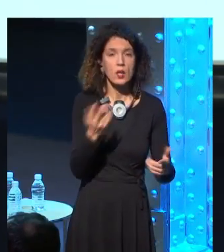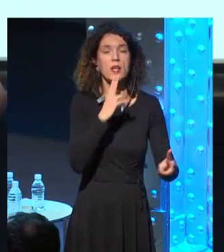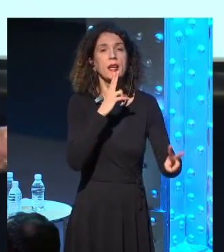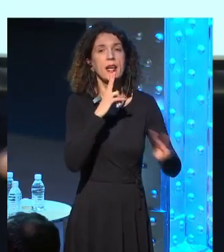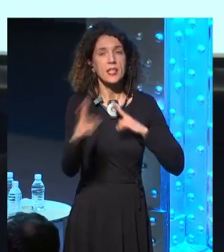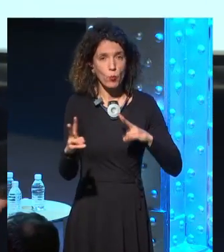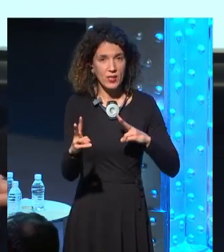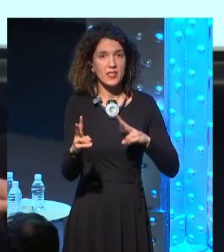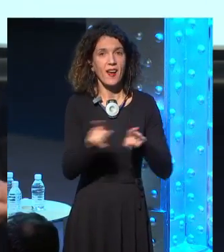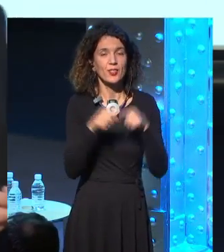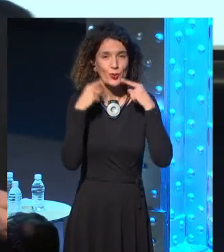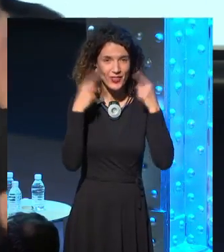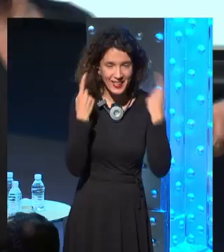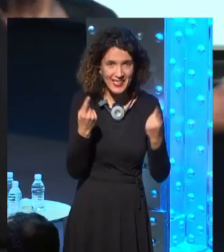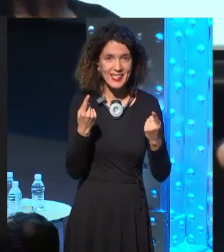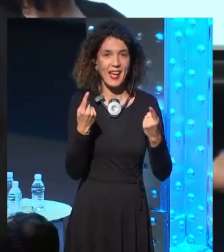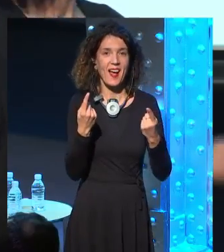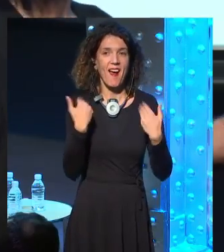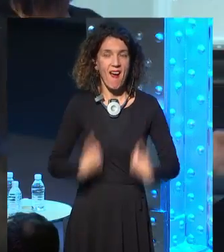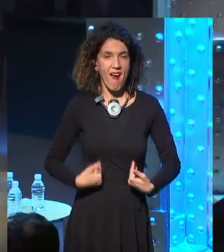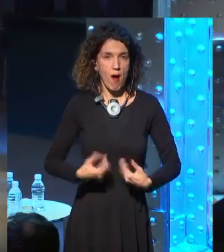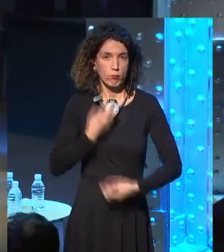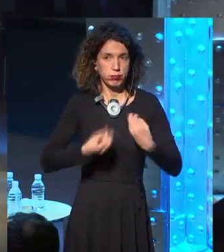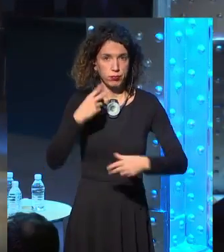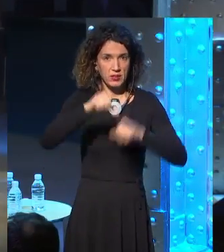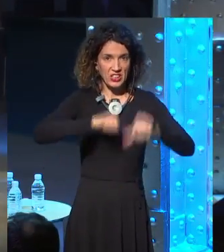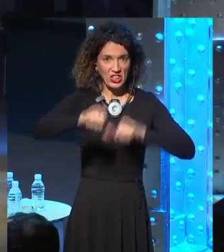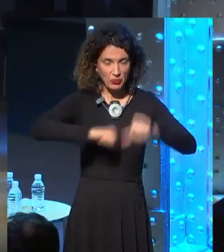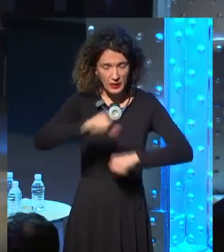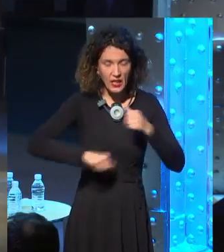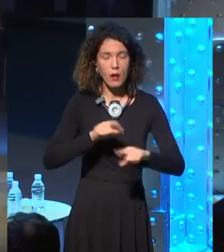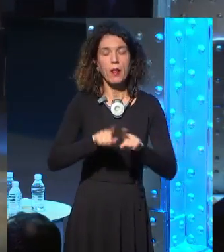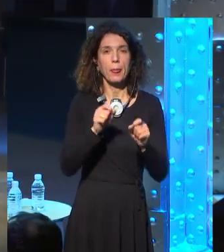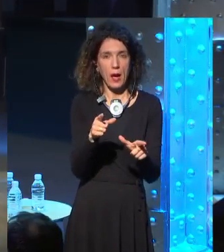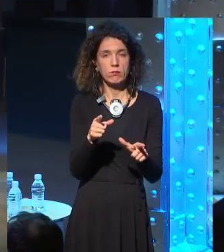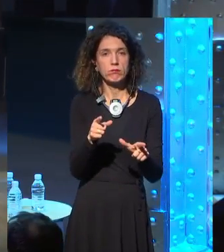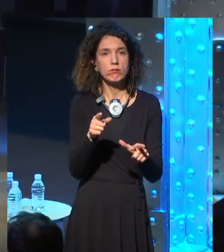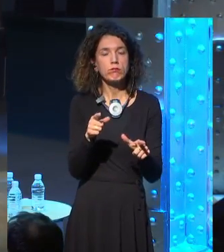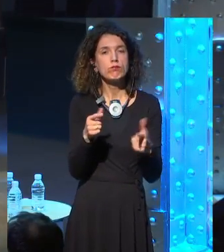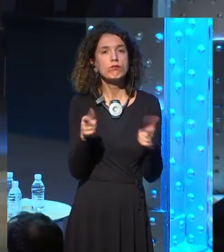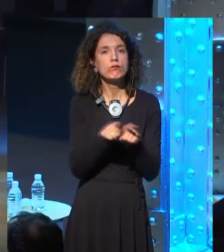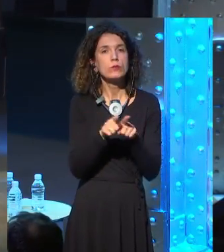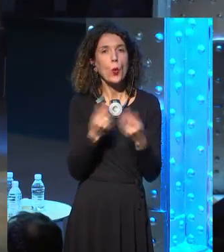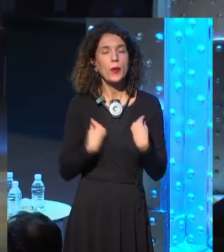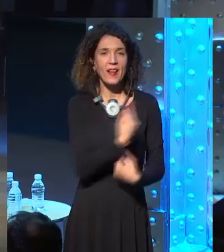measure something of importance to how your life is going. But they are very crude.